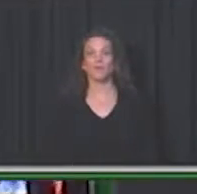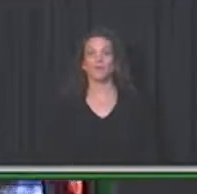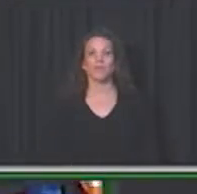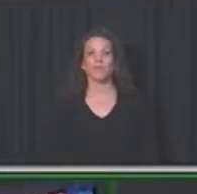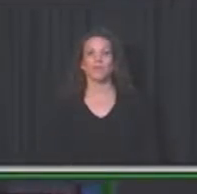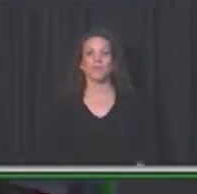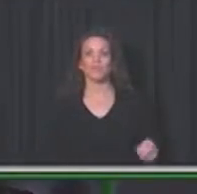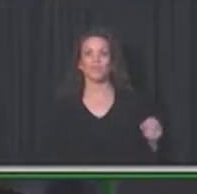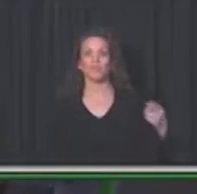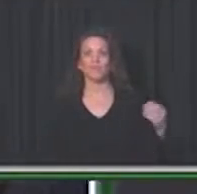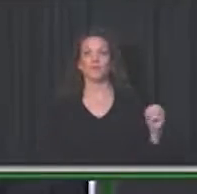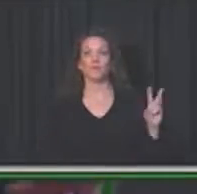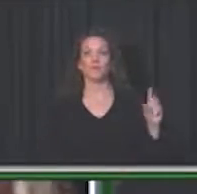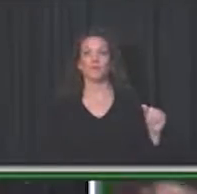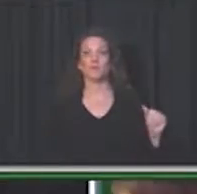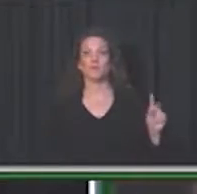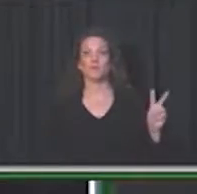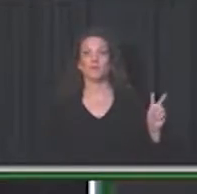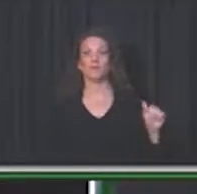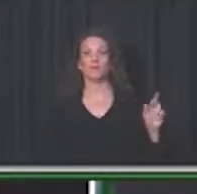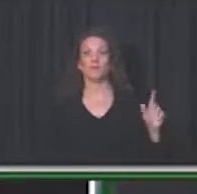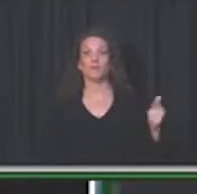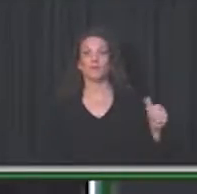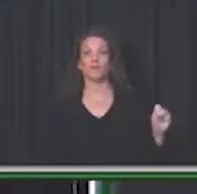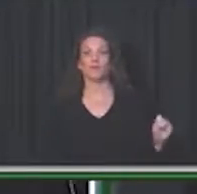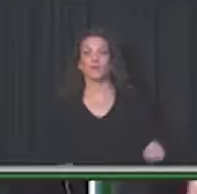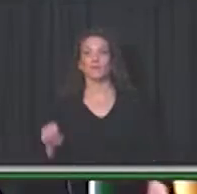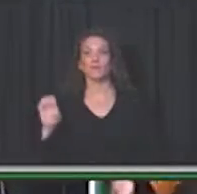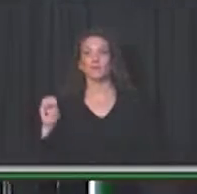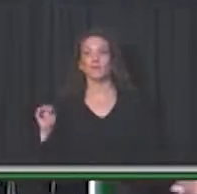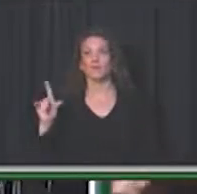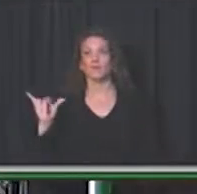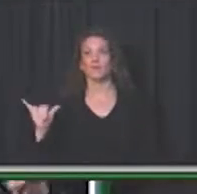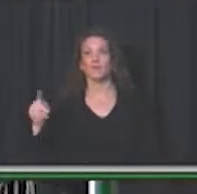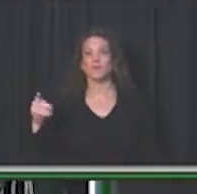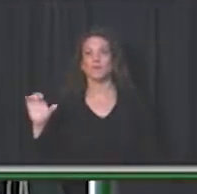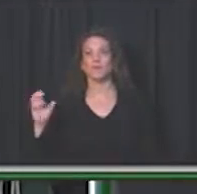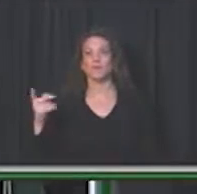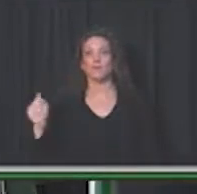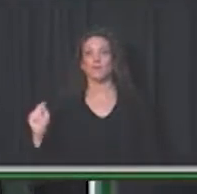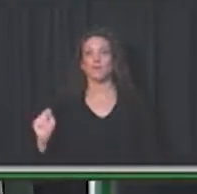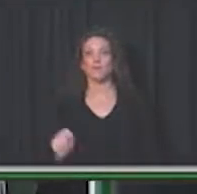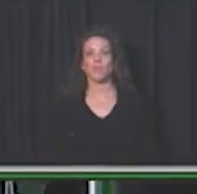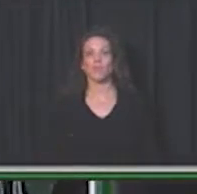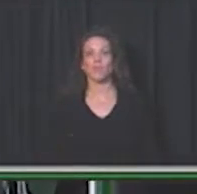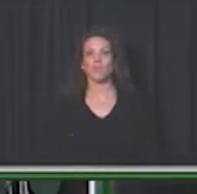Paula Celine Vargas. Emily Peschot.